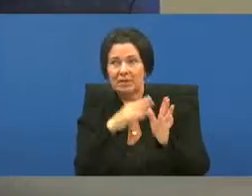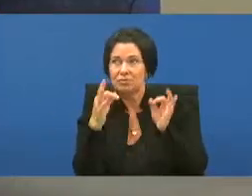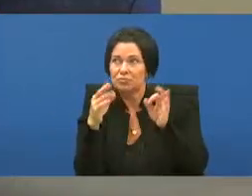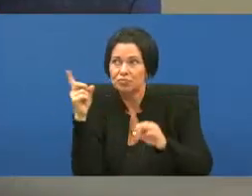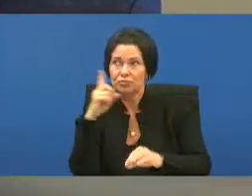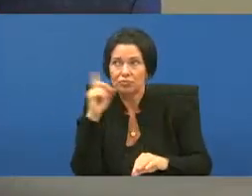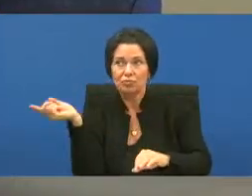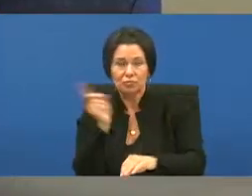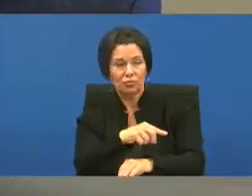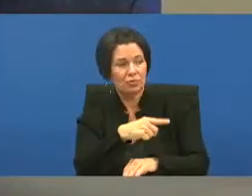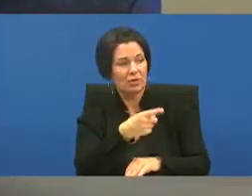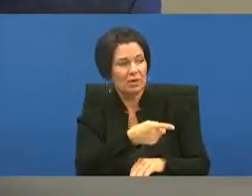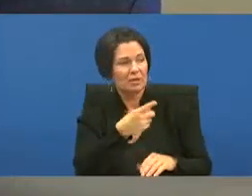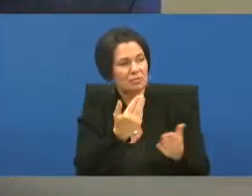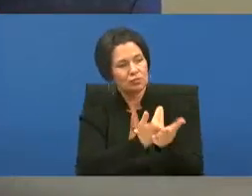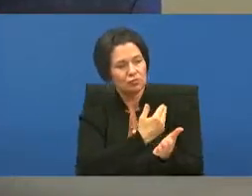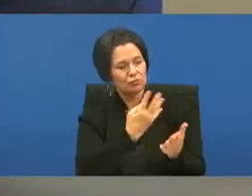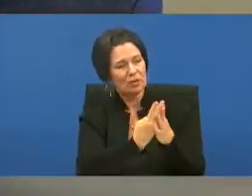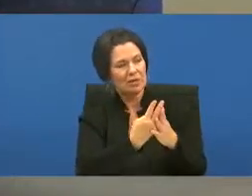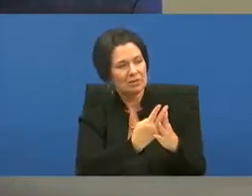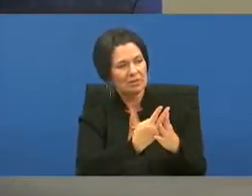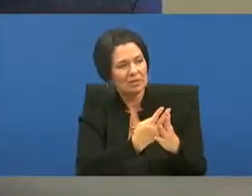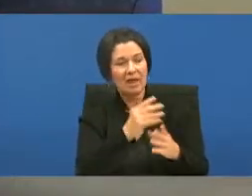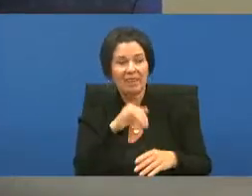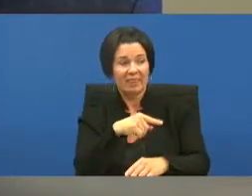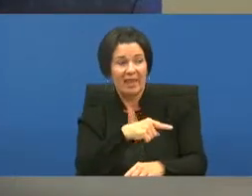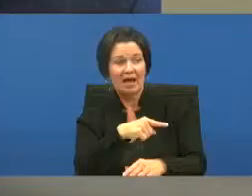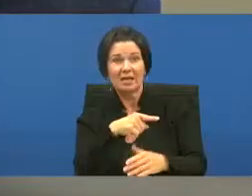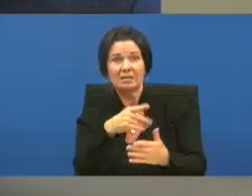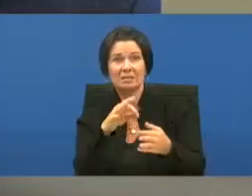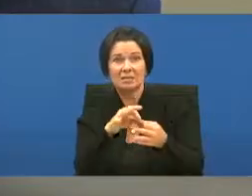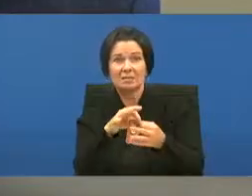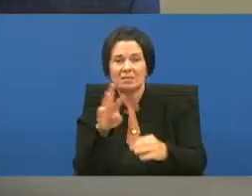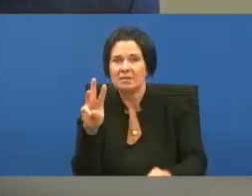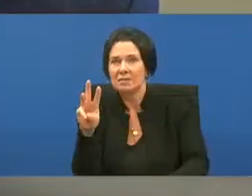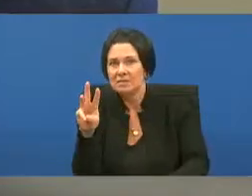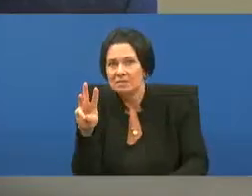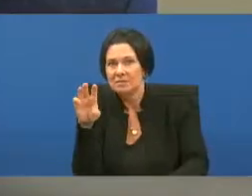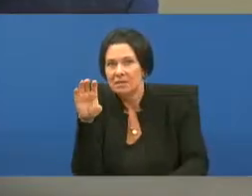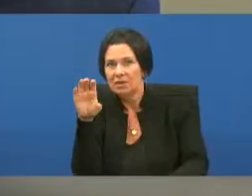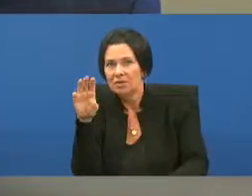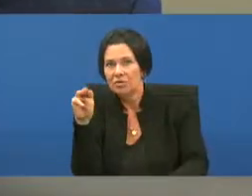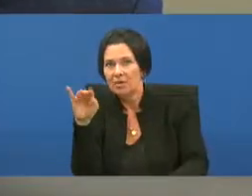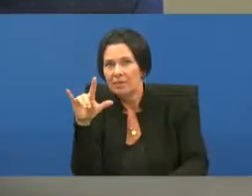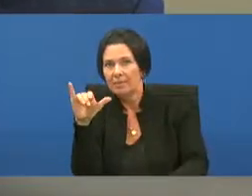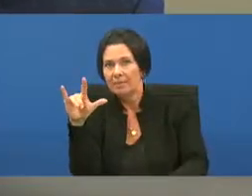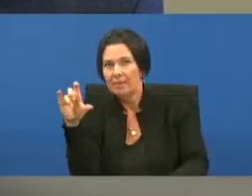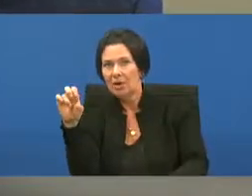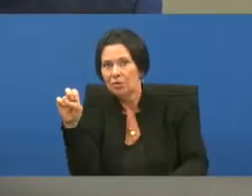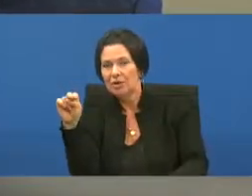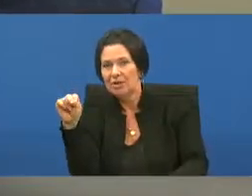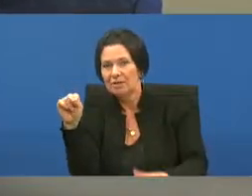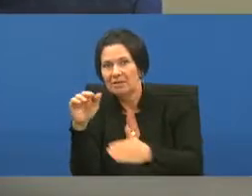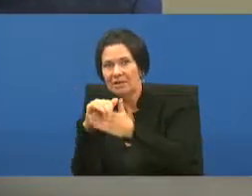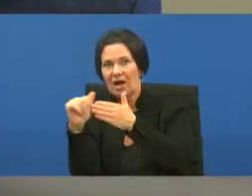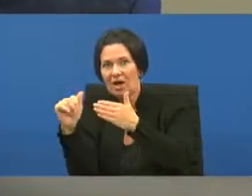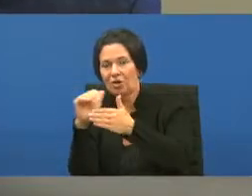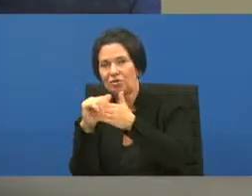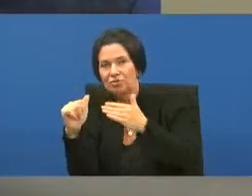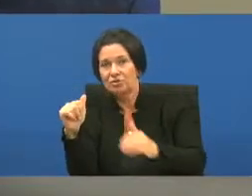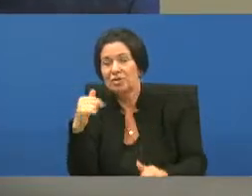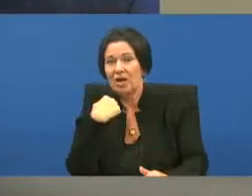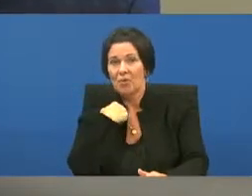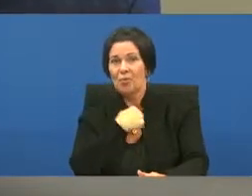$600 million. And we are federally required to do that from constitutional mandates to have a